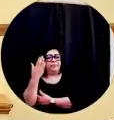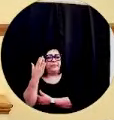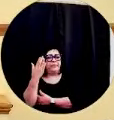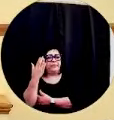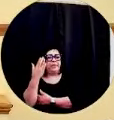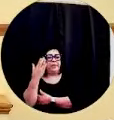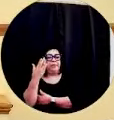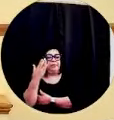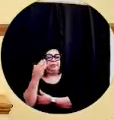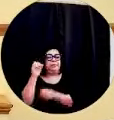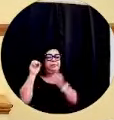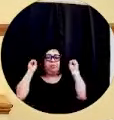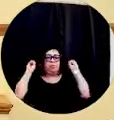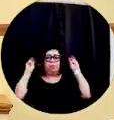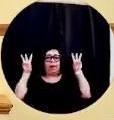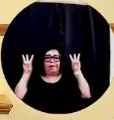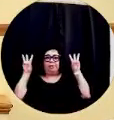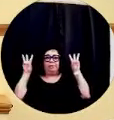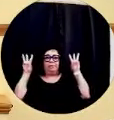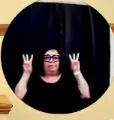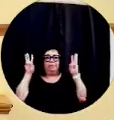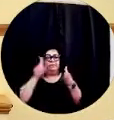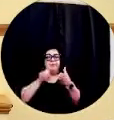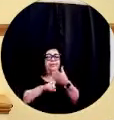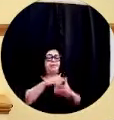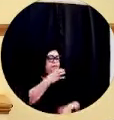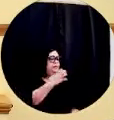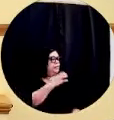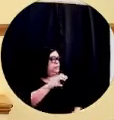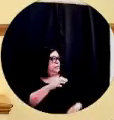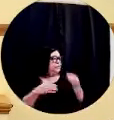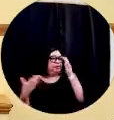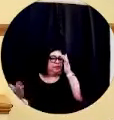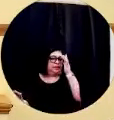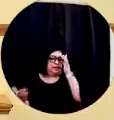Good morning. Wow. This is an awesome thing for me today.